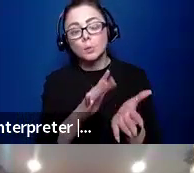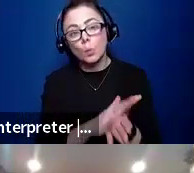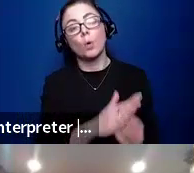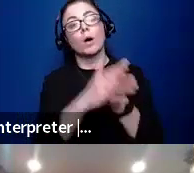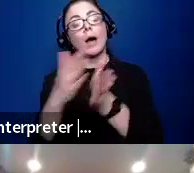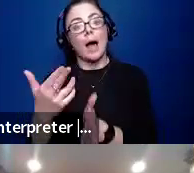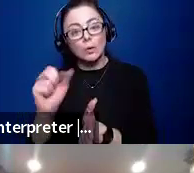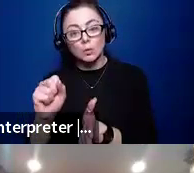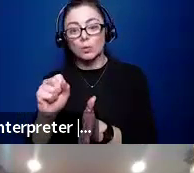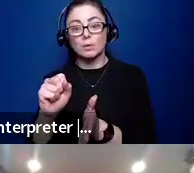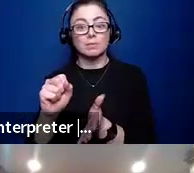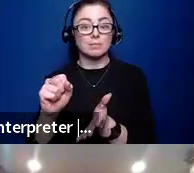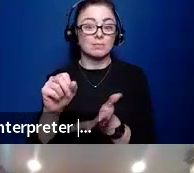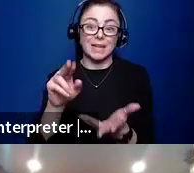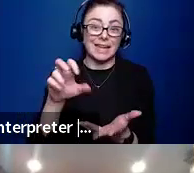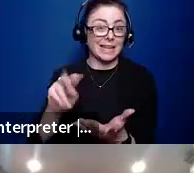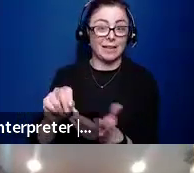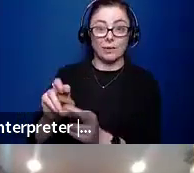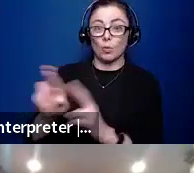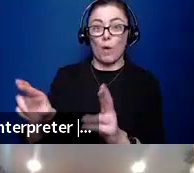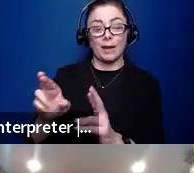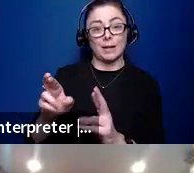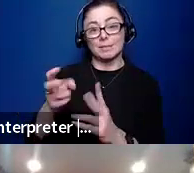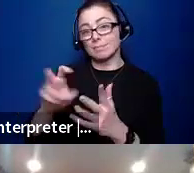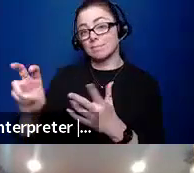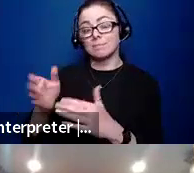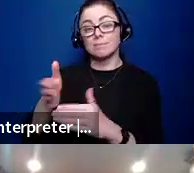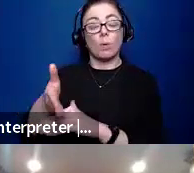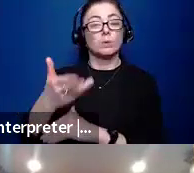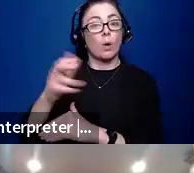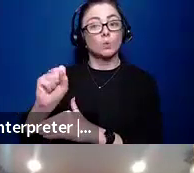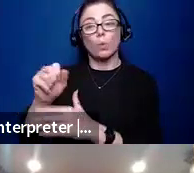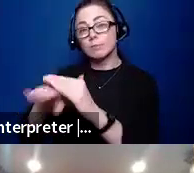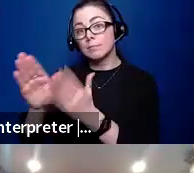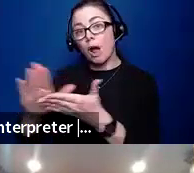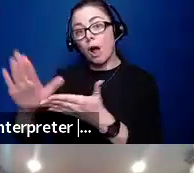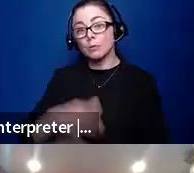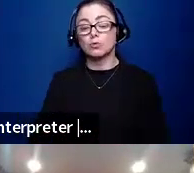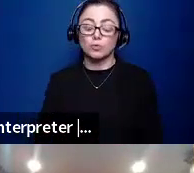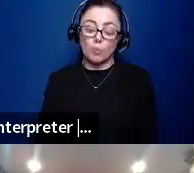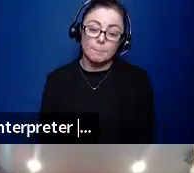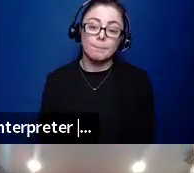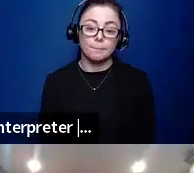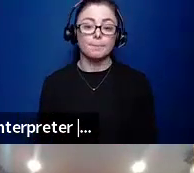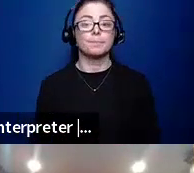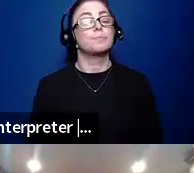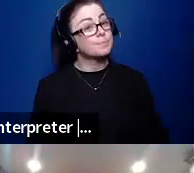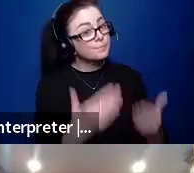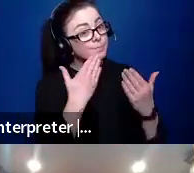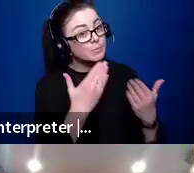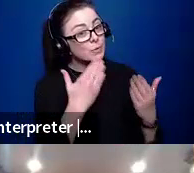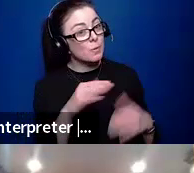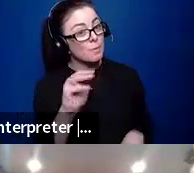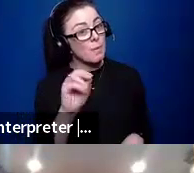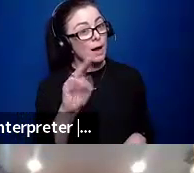school, and even getting ready for a transition to a college level. So Thank you so much, Monica.